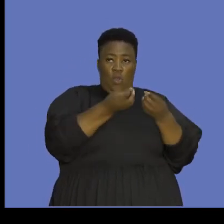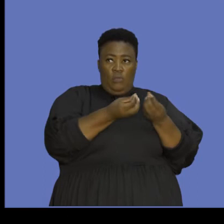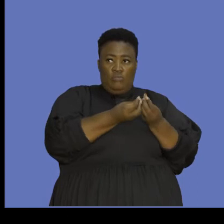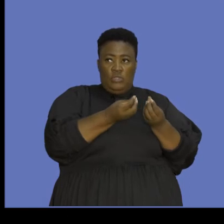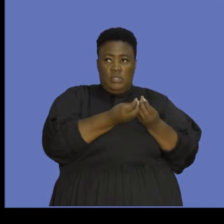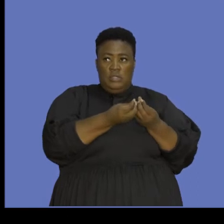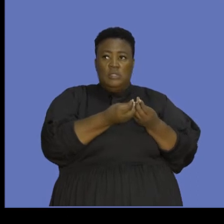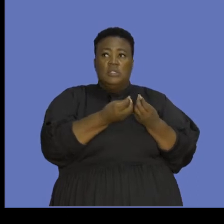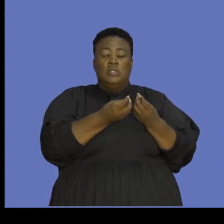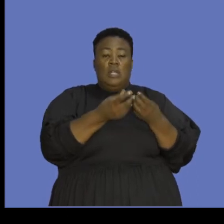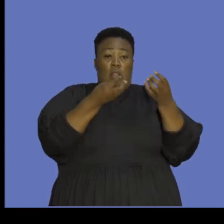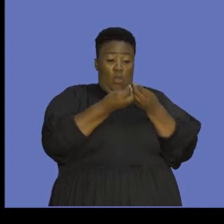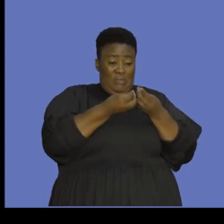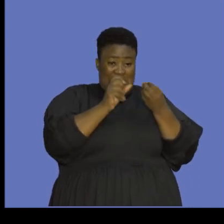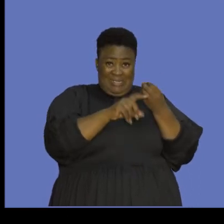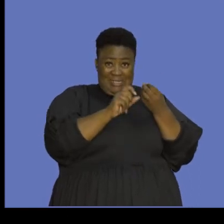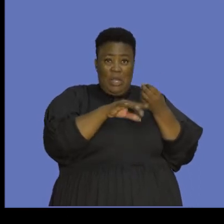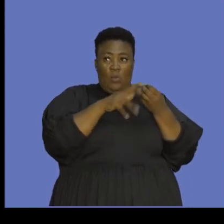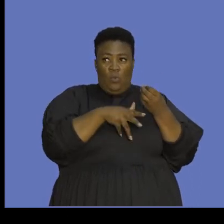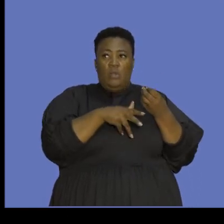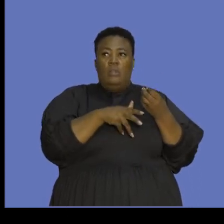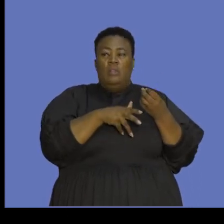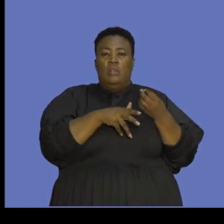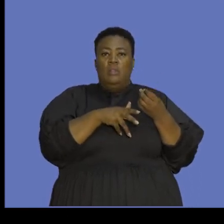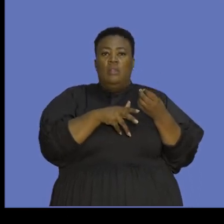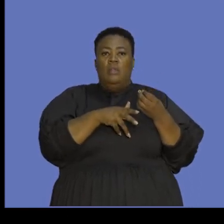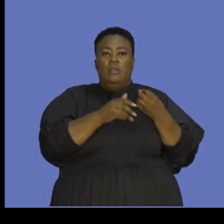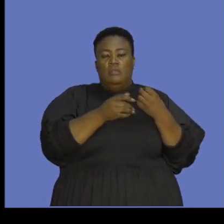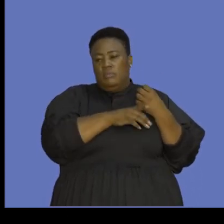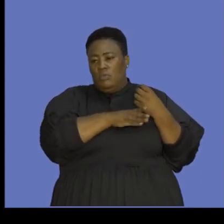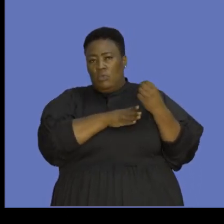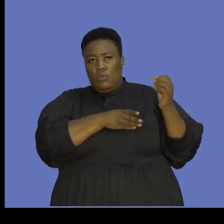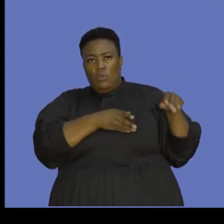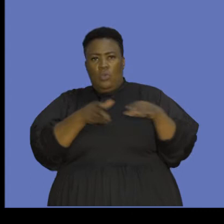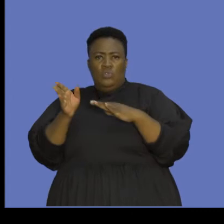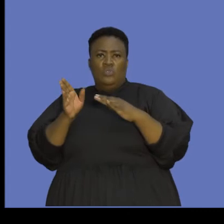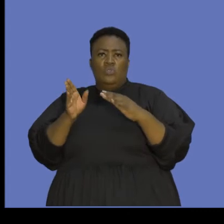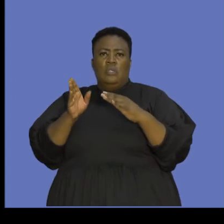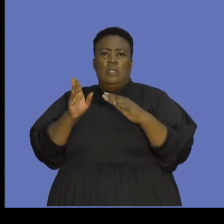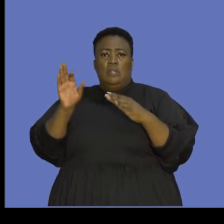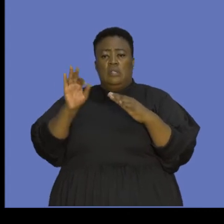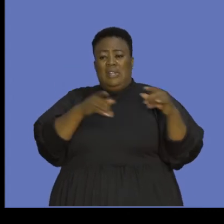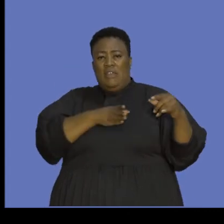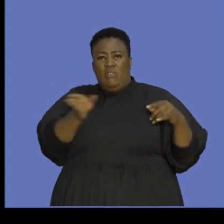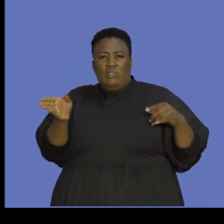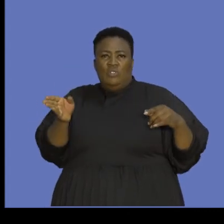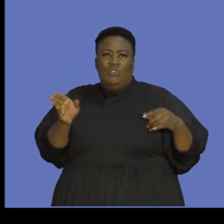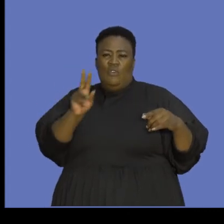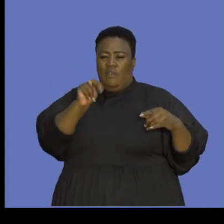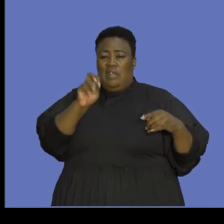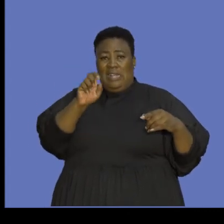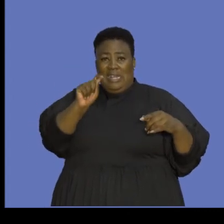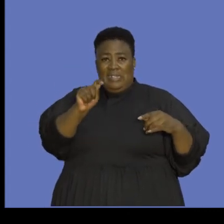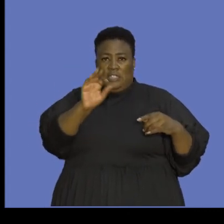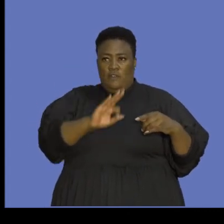direction of the force. Direction of the net force, direction of acceleration, the same. Now